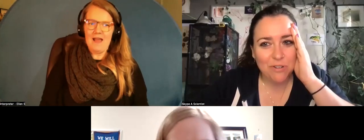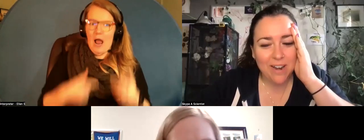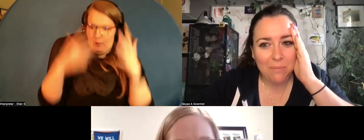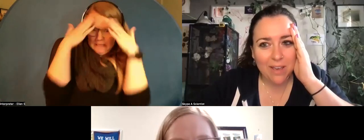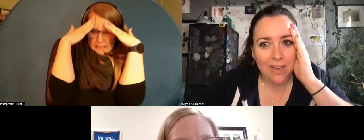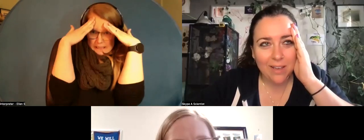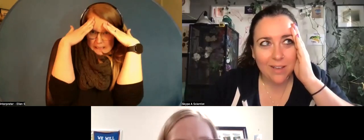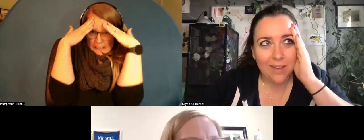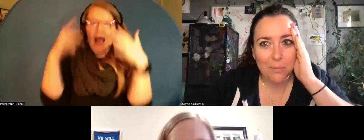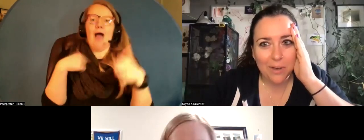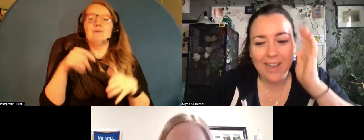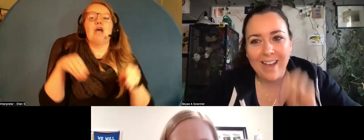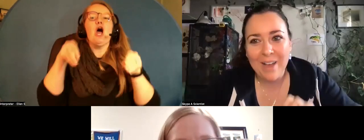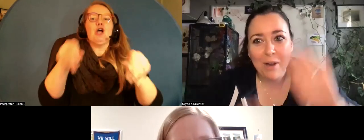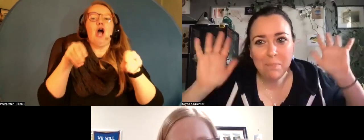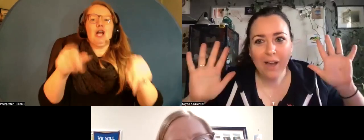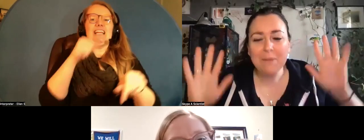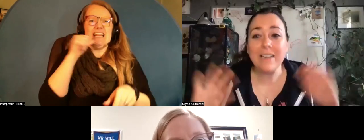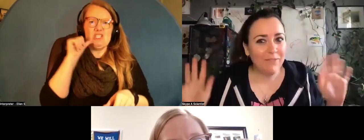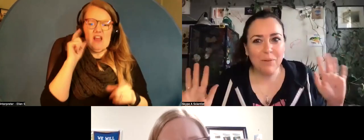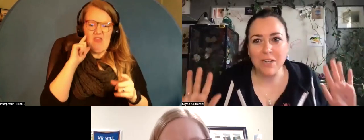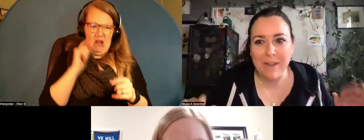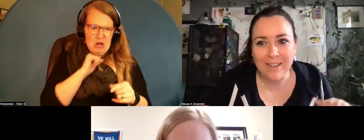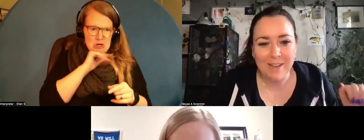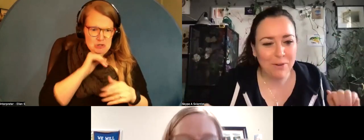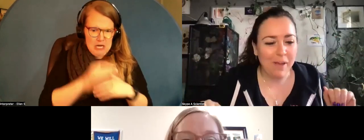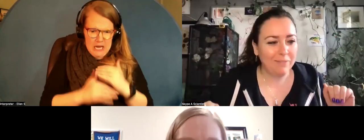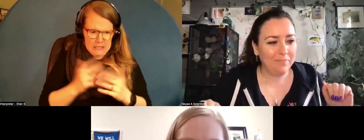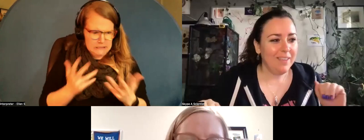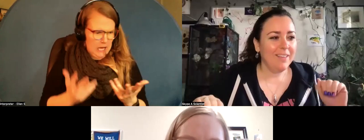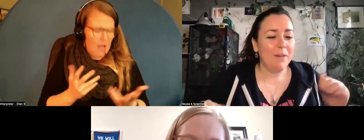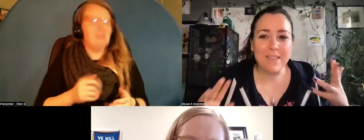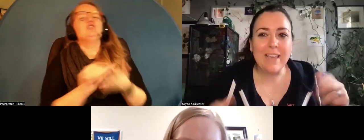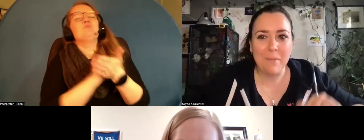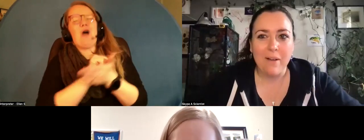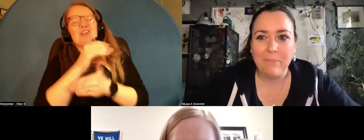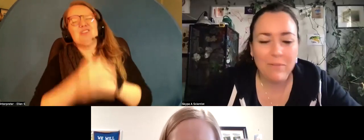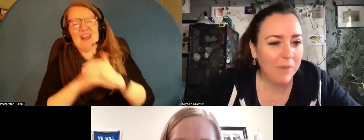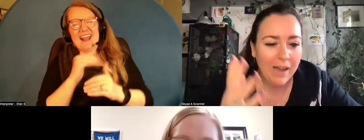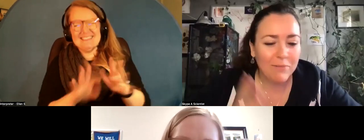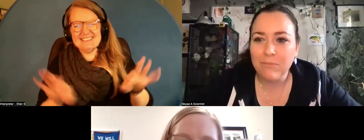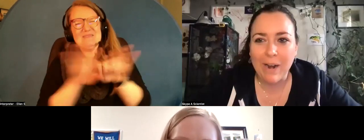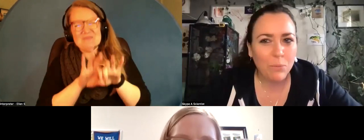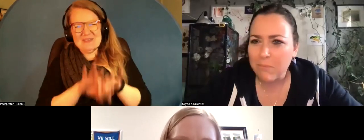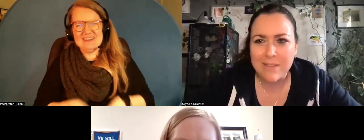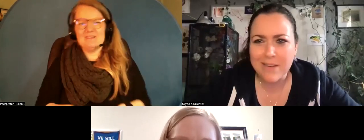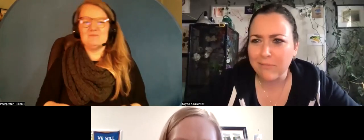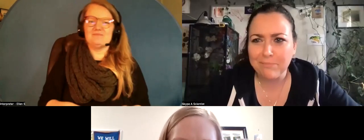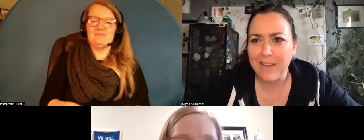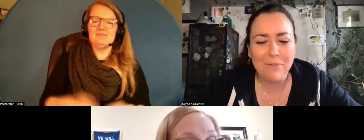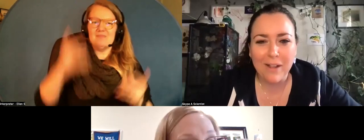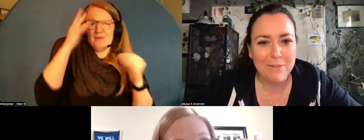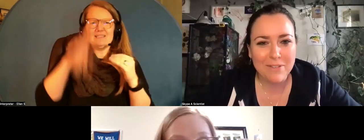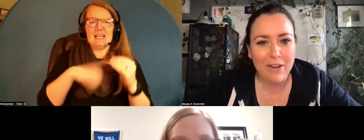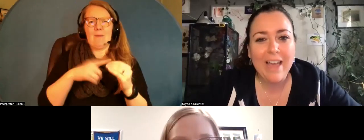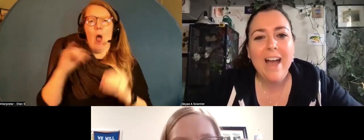gardening yesterday and I'm like, oh boy, I definitely wash my hands after, but I was thinking about roundworms and stuff